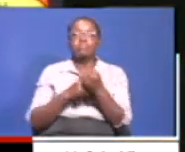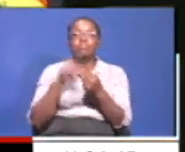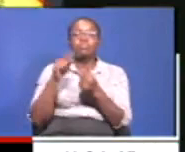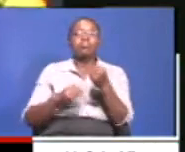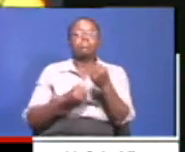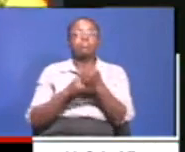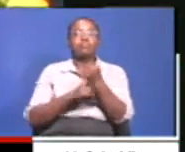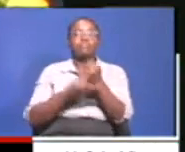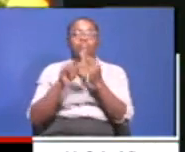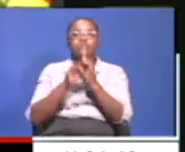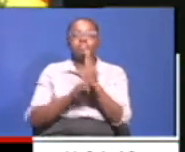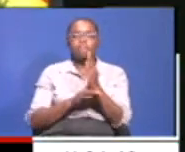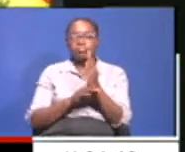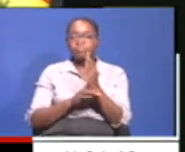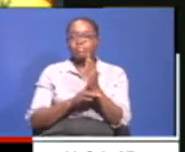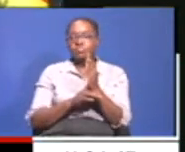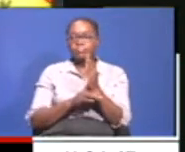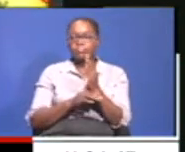sponsorship.